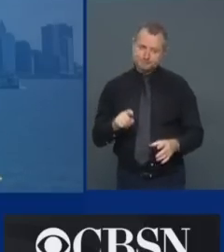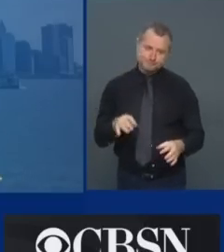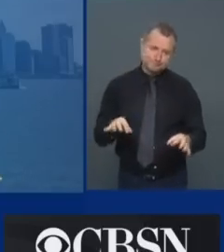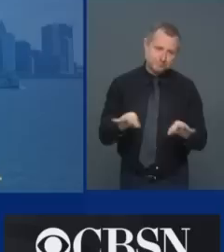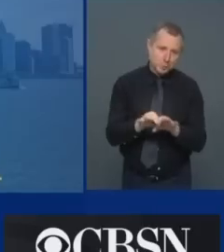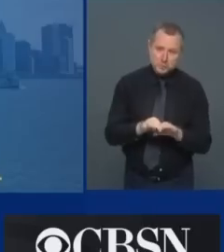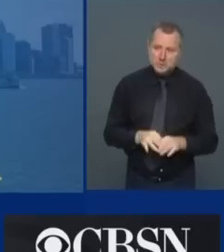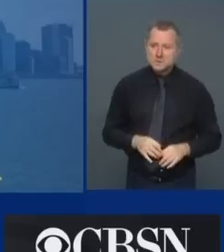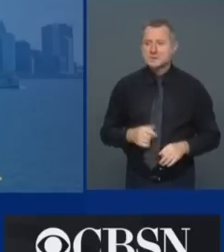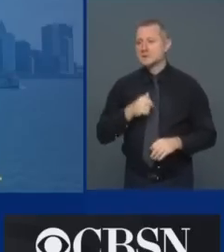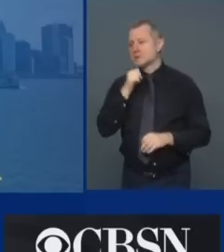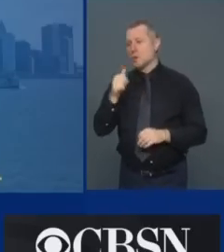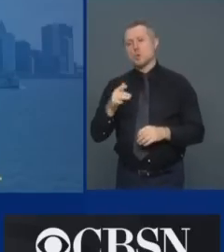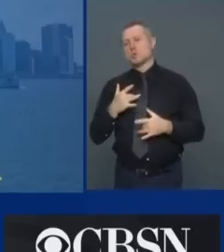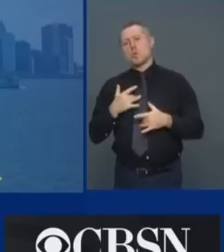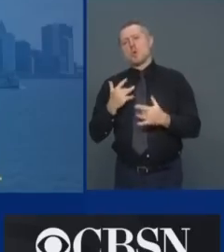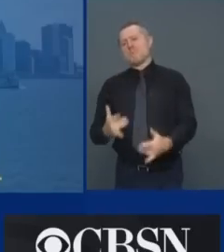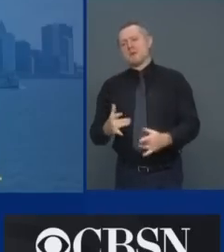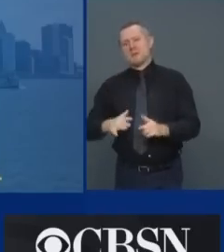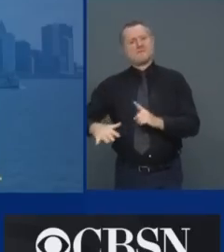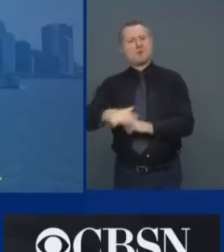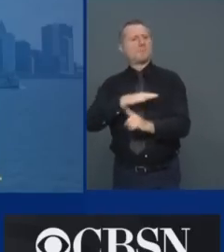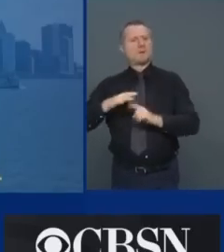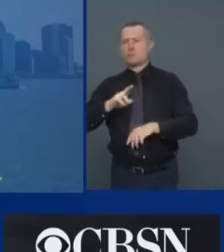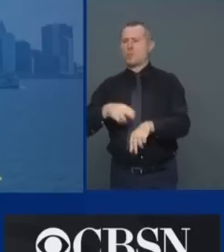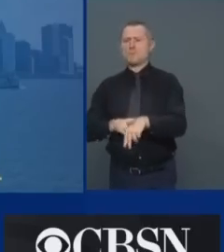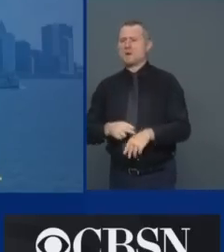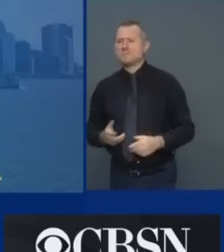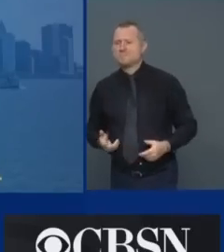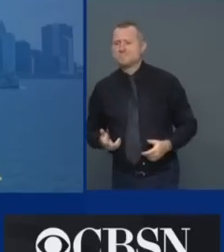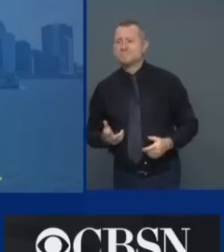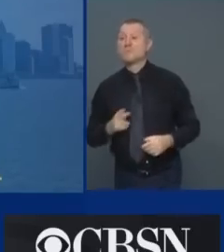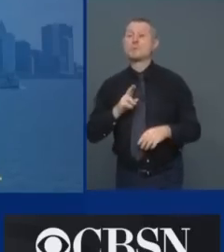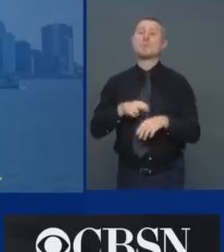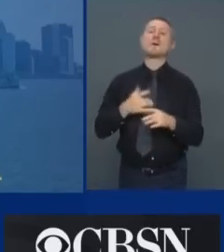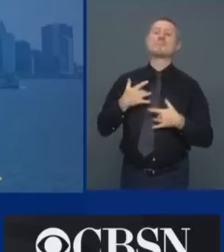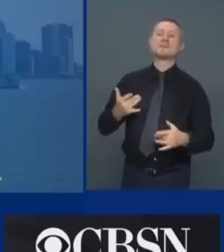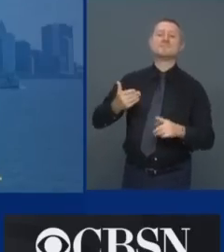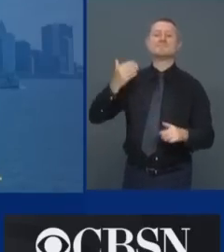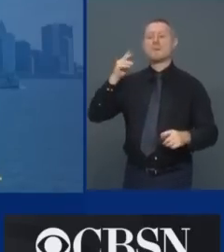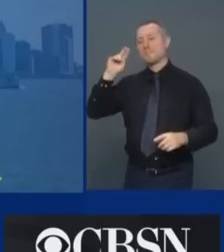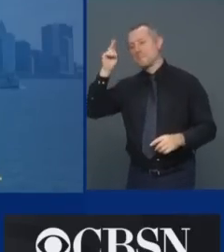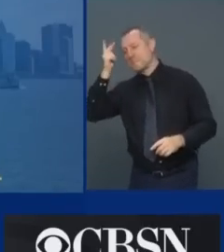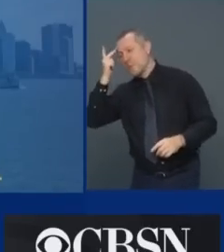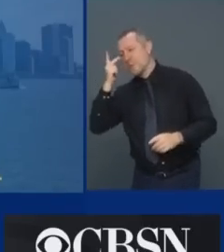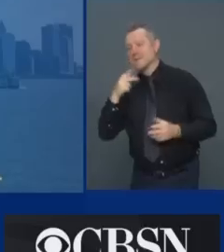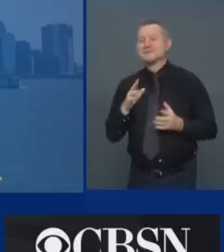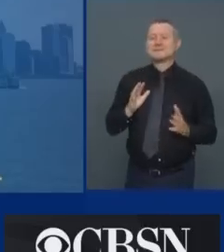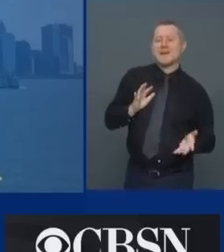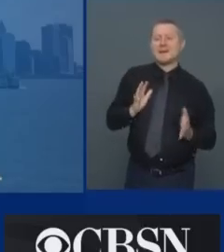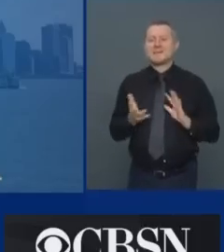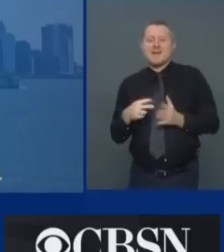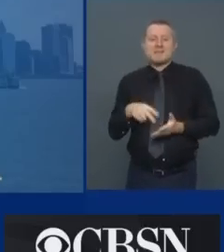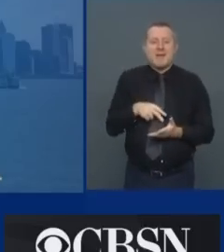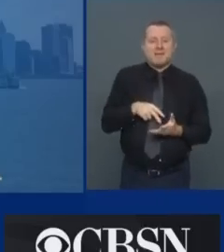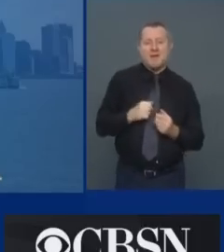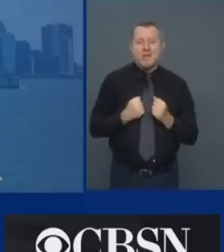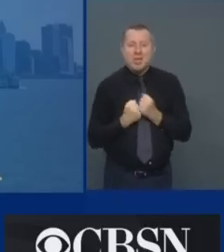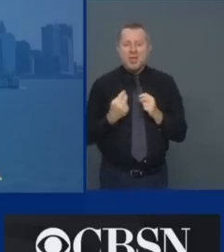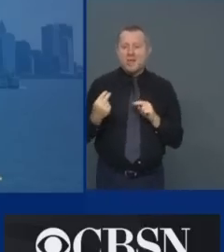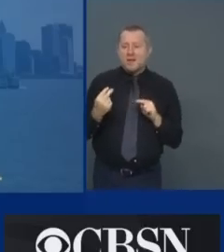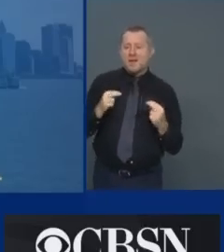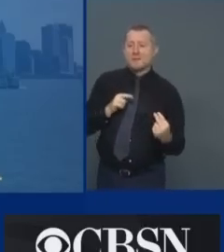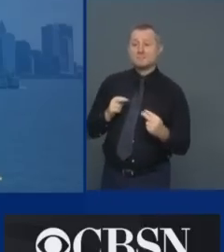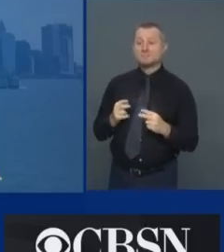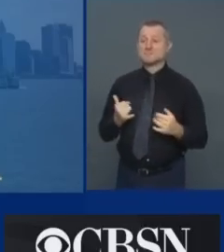normal environment where you can play your normal politics and politicians dance. It's time to